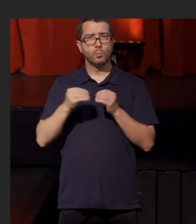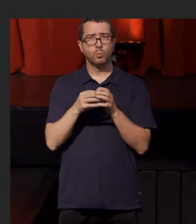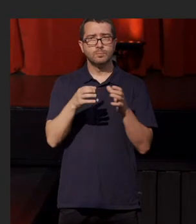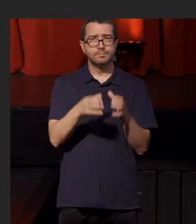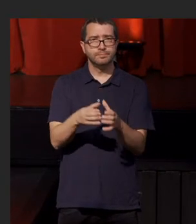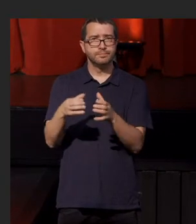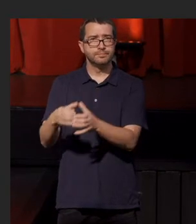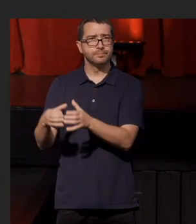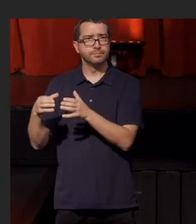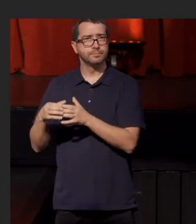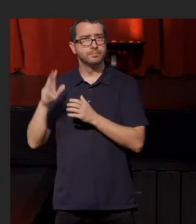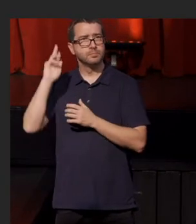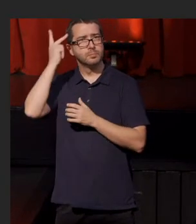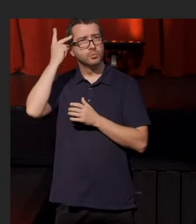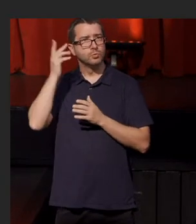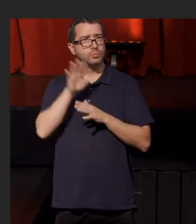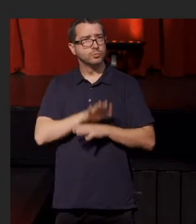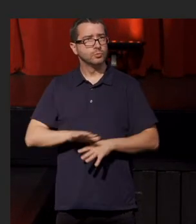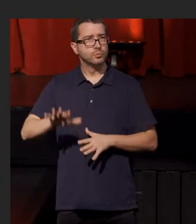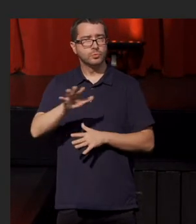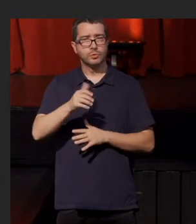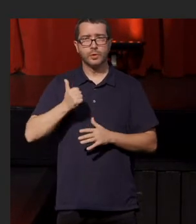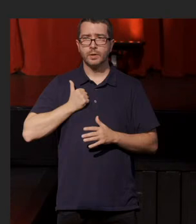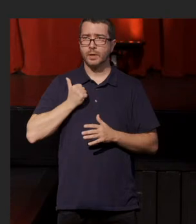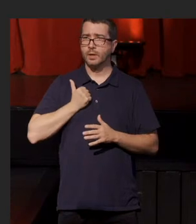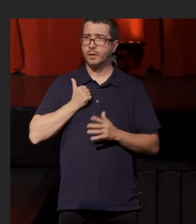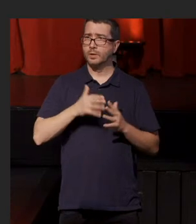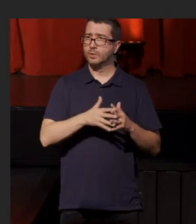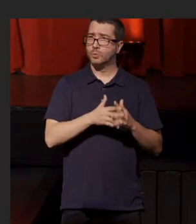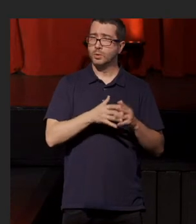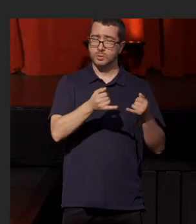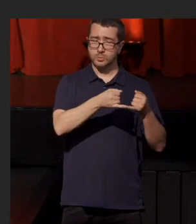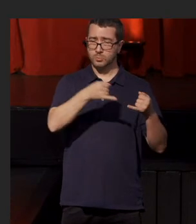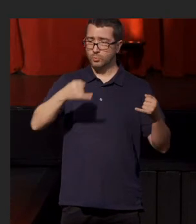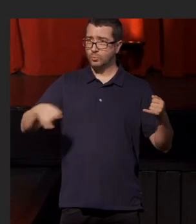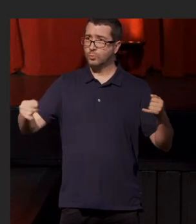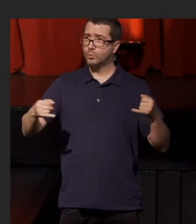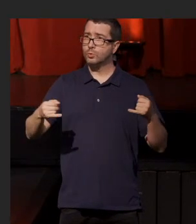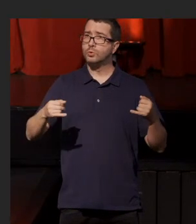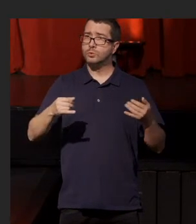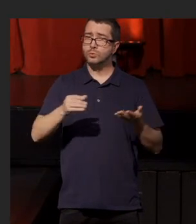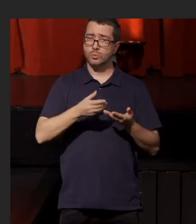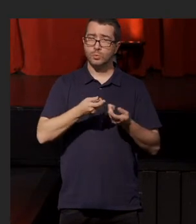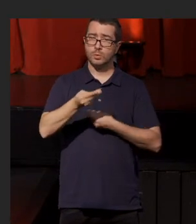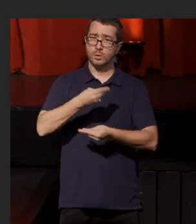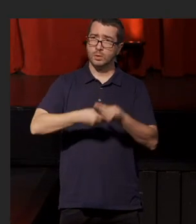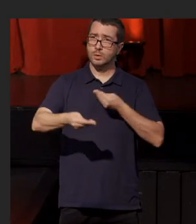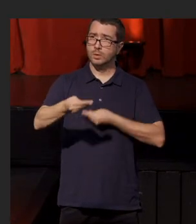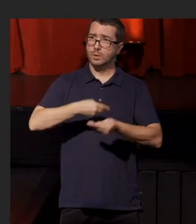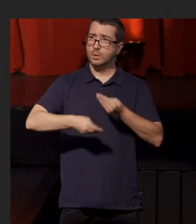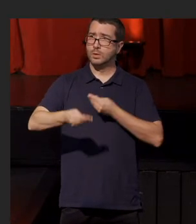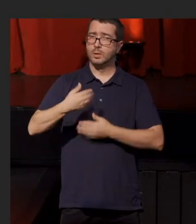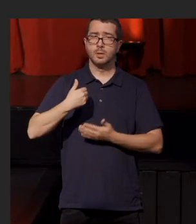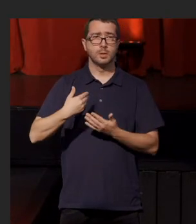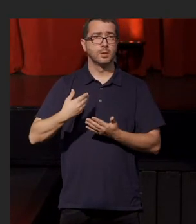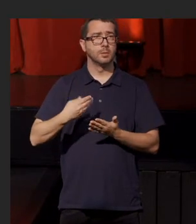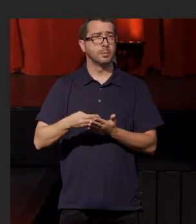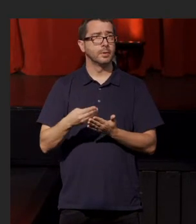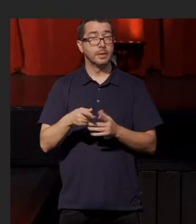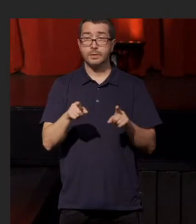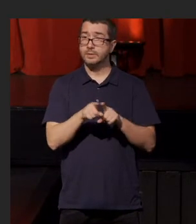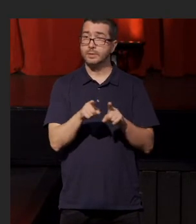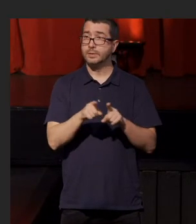political communities across the Canada-US border. And it goes both ways. There's Canadian money that goes into the US to